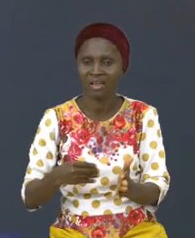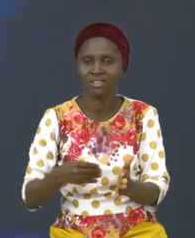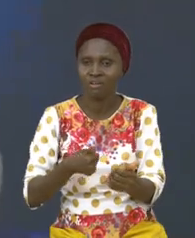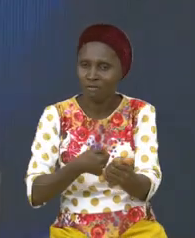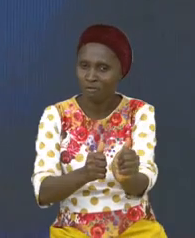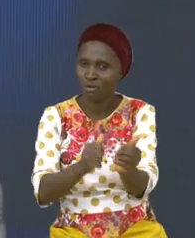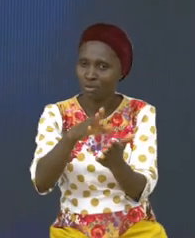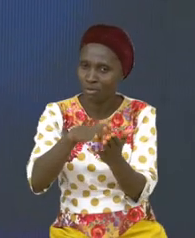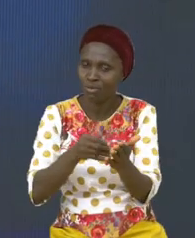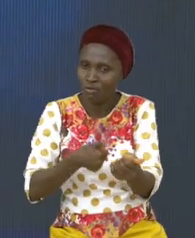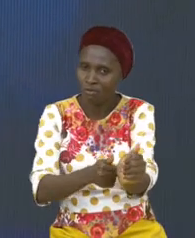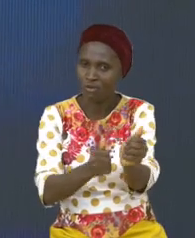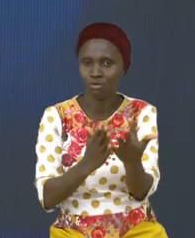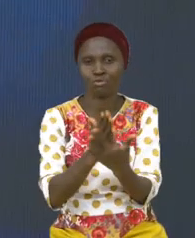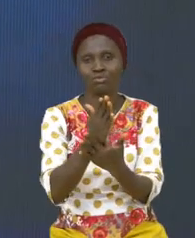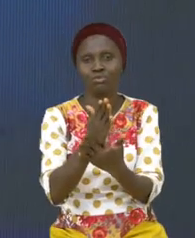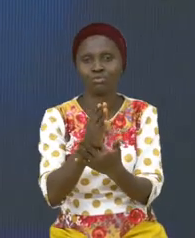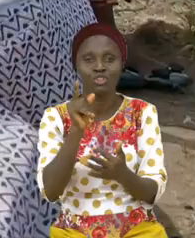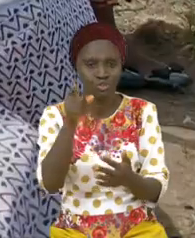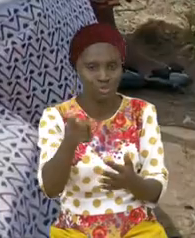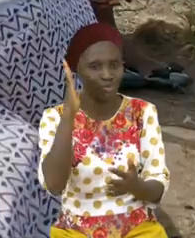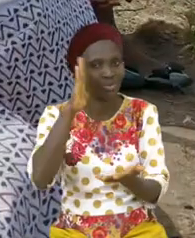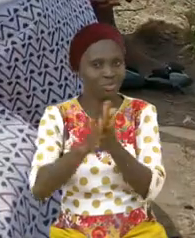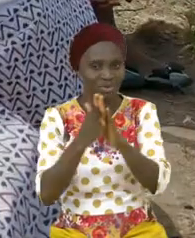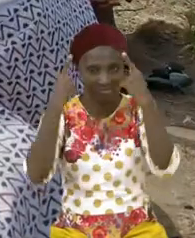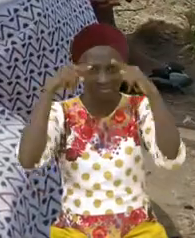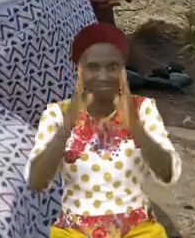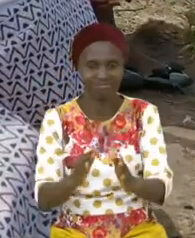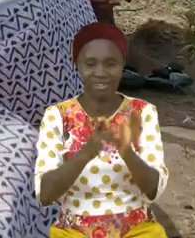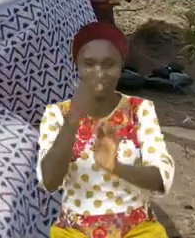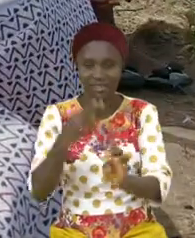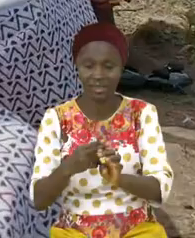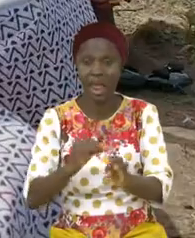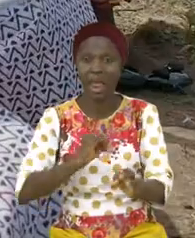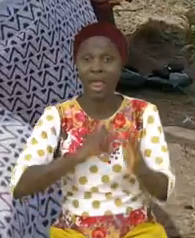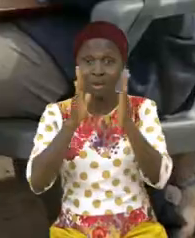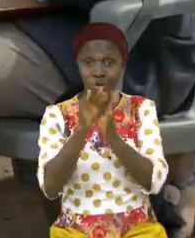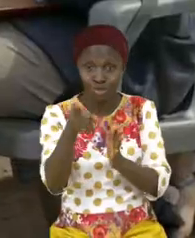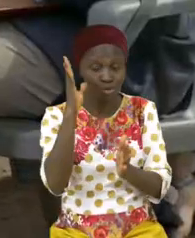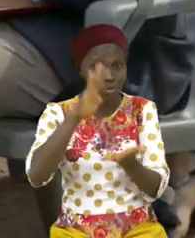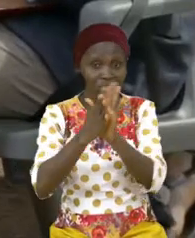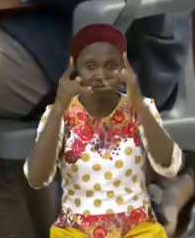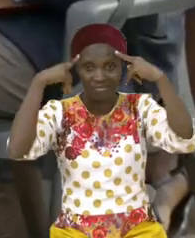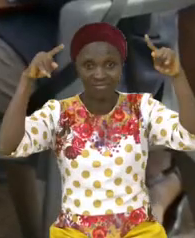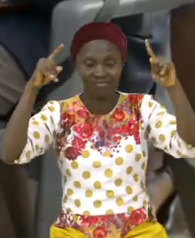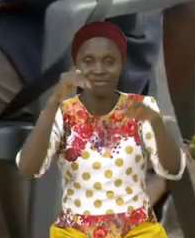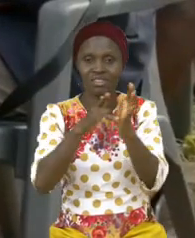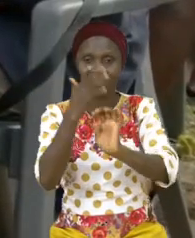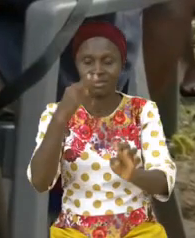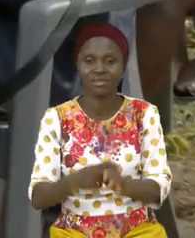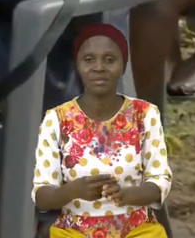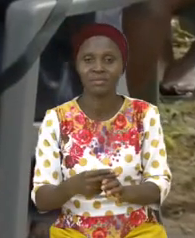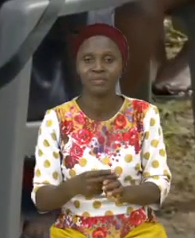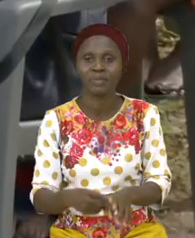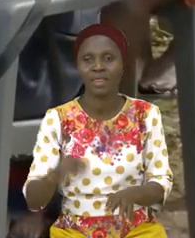And follow through. You'll be an achiever. I said you'll be an achiever. I will